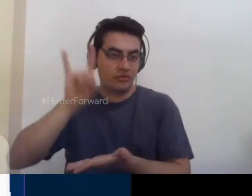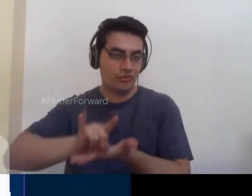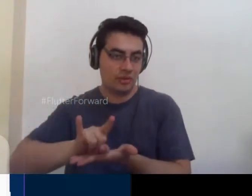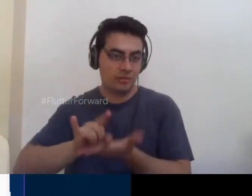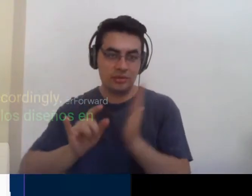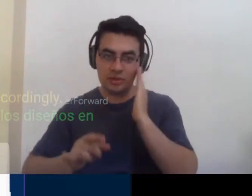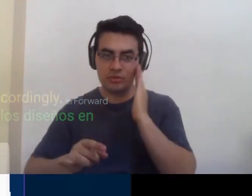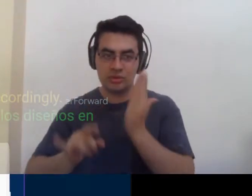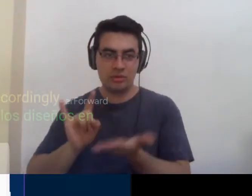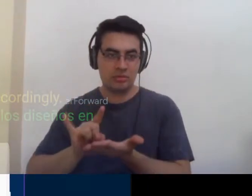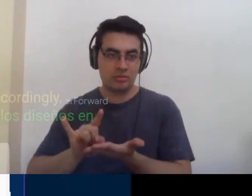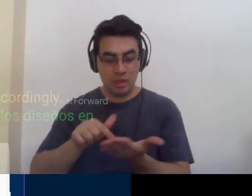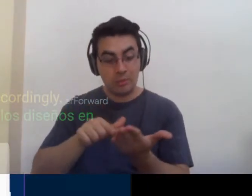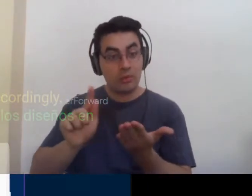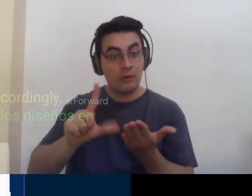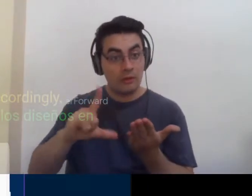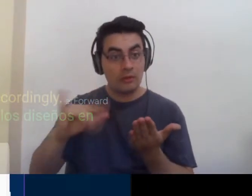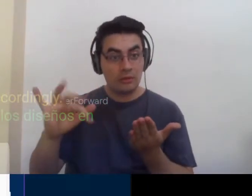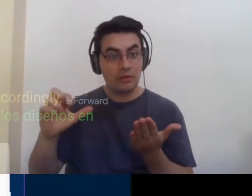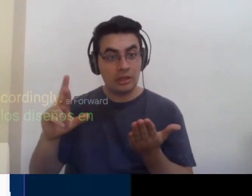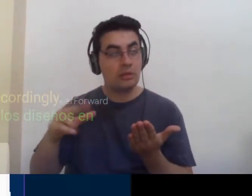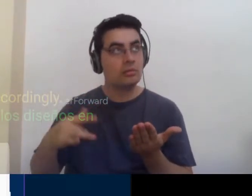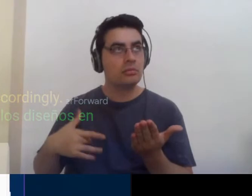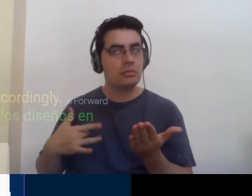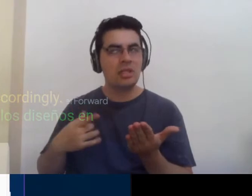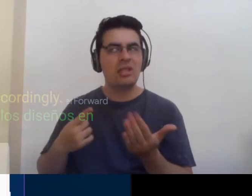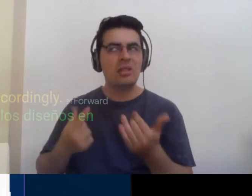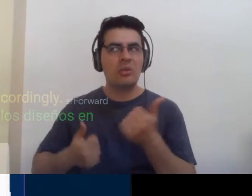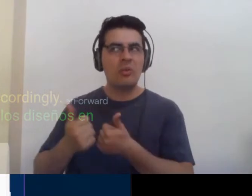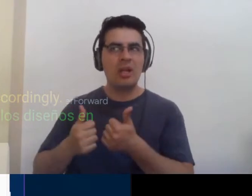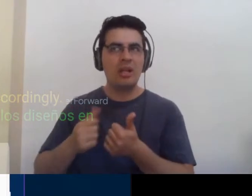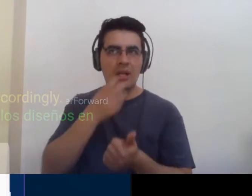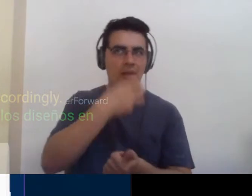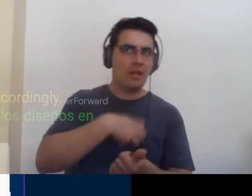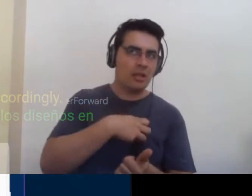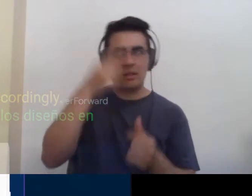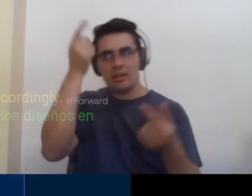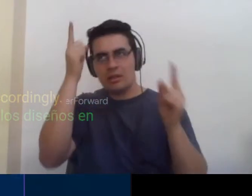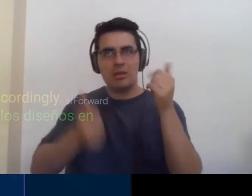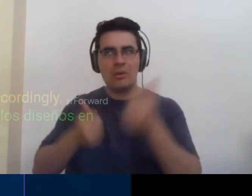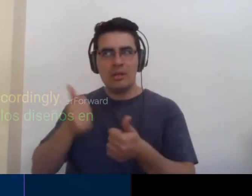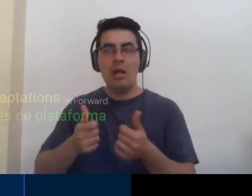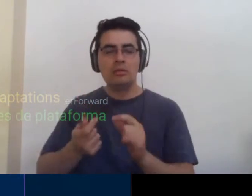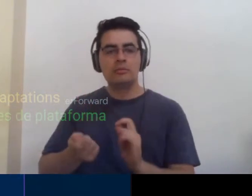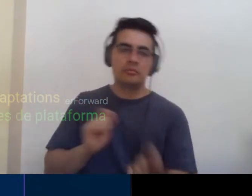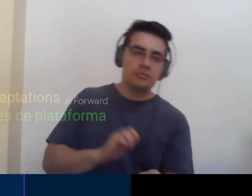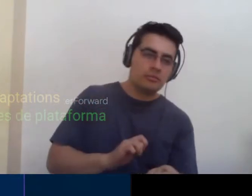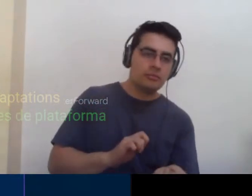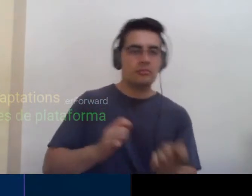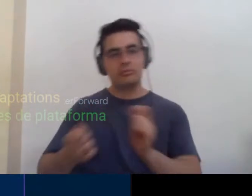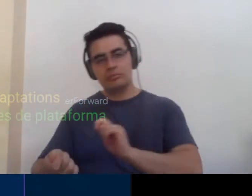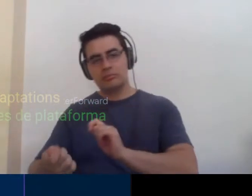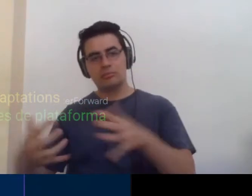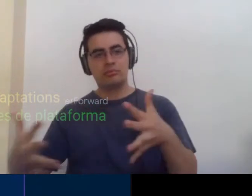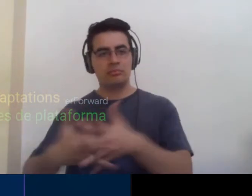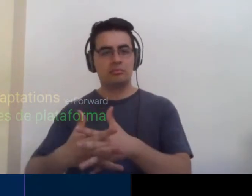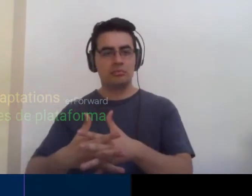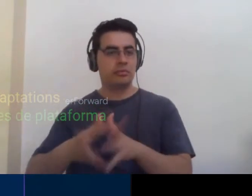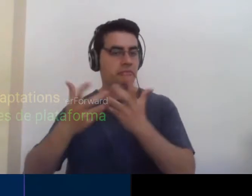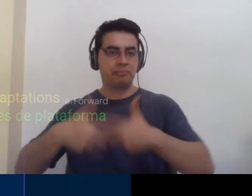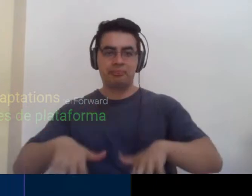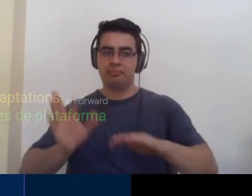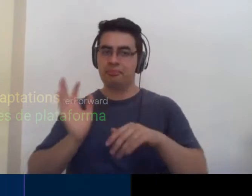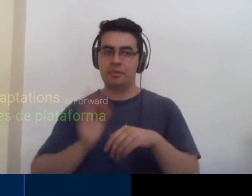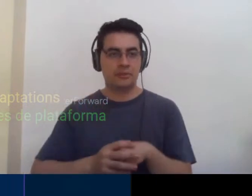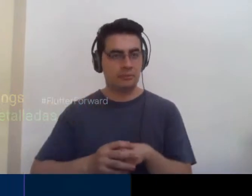which operating system the app is running on and change the designs accordingly. Flutter also does a bunch of